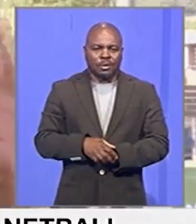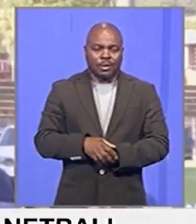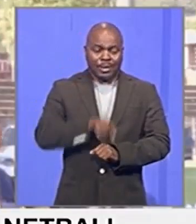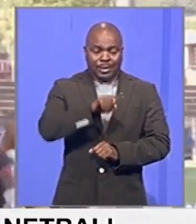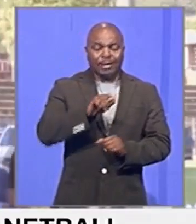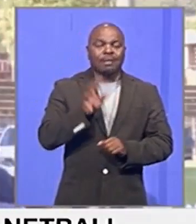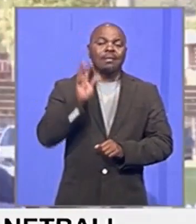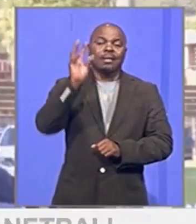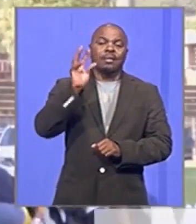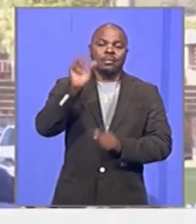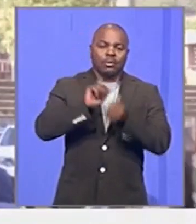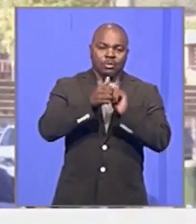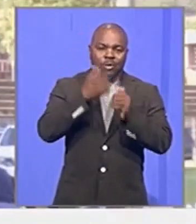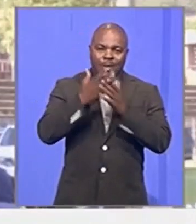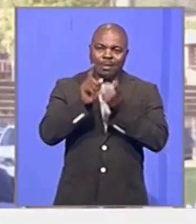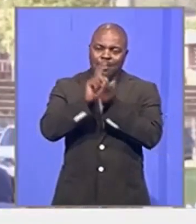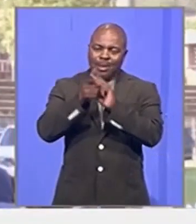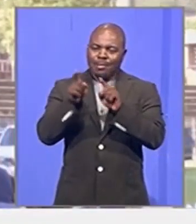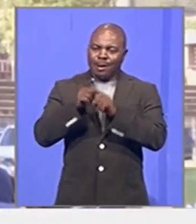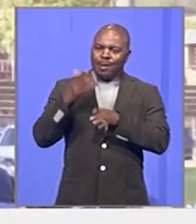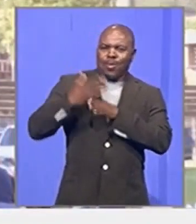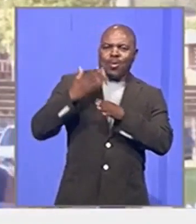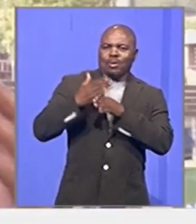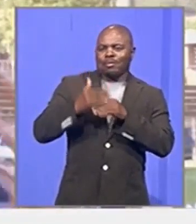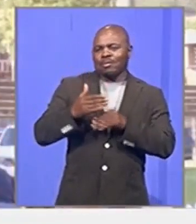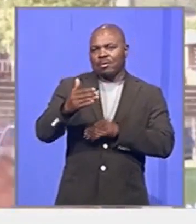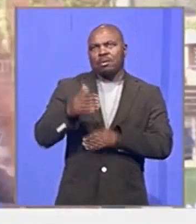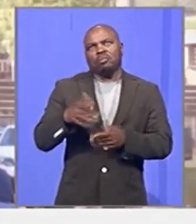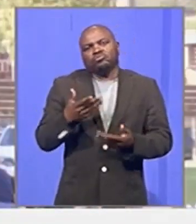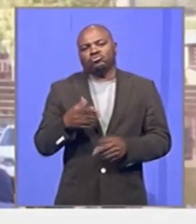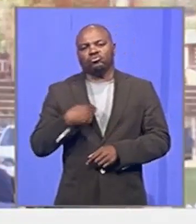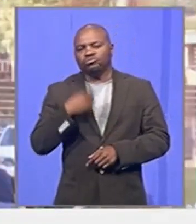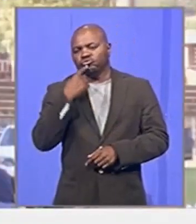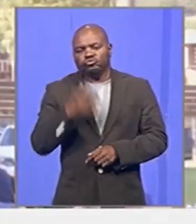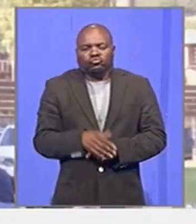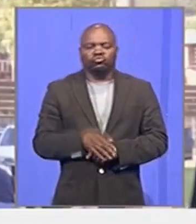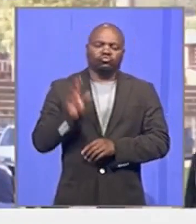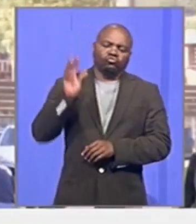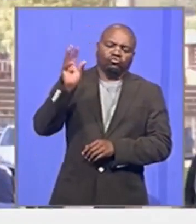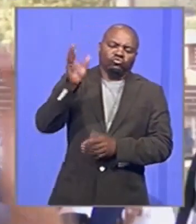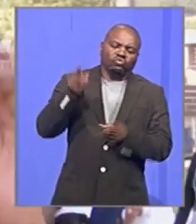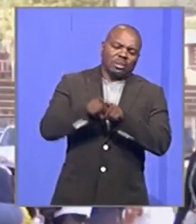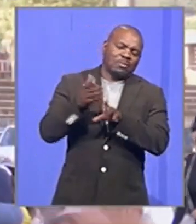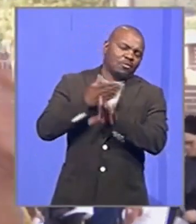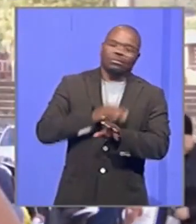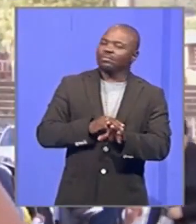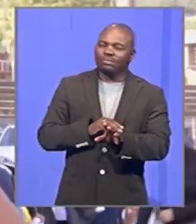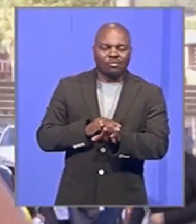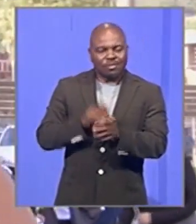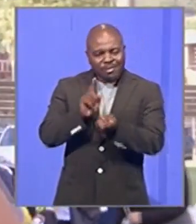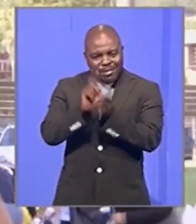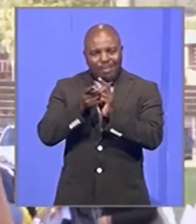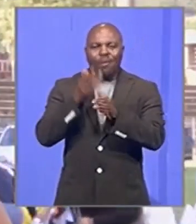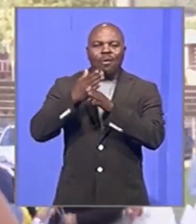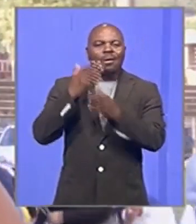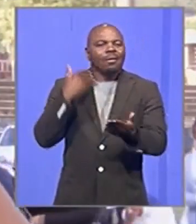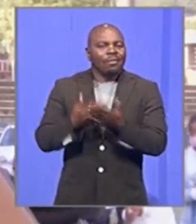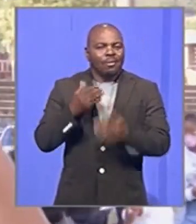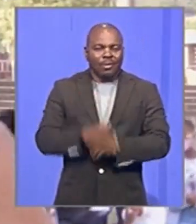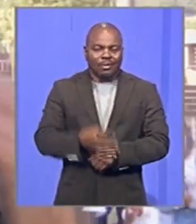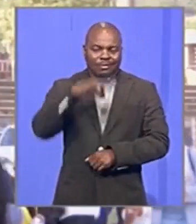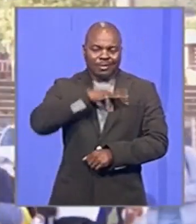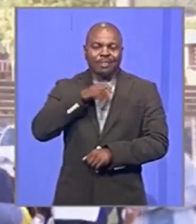sport that can turn into a career now. It's not something that you can say, it's netball, it was like that before. It can turn into a career. Look at the girls now,